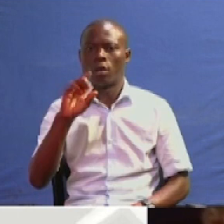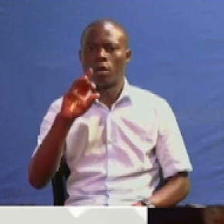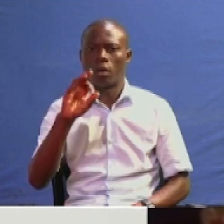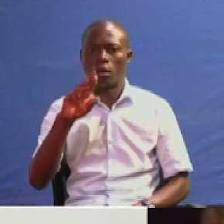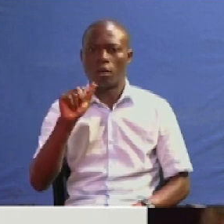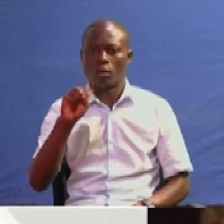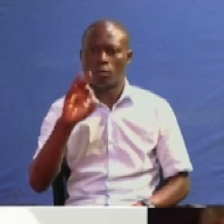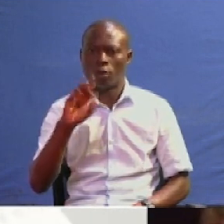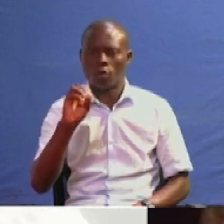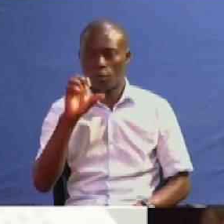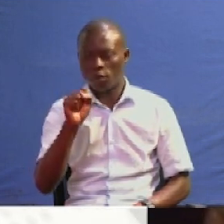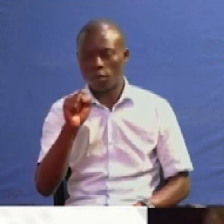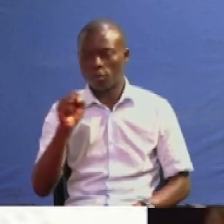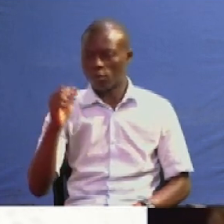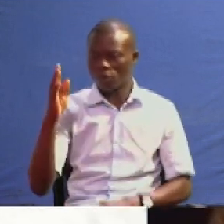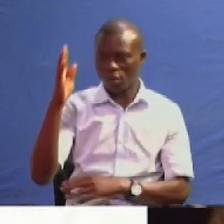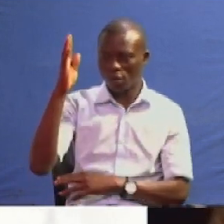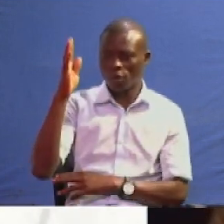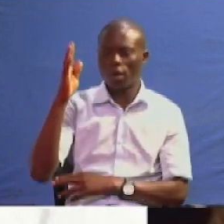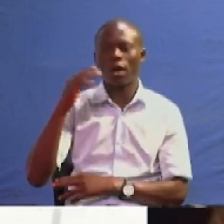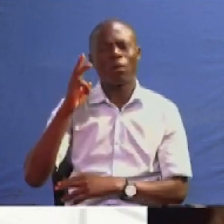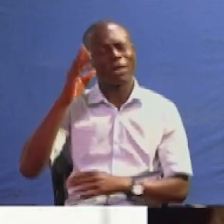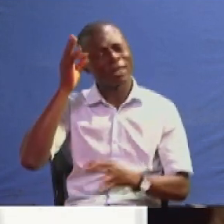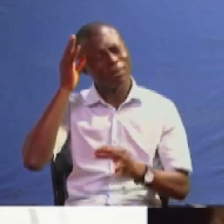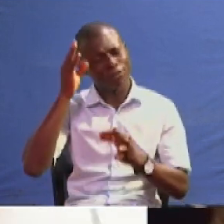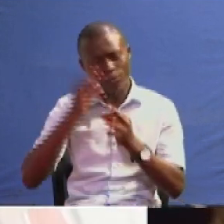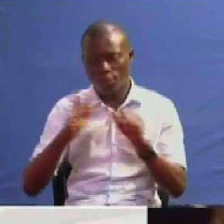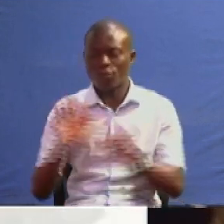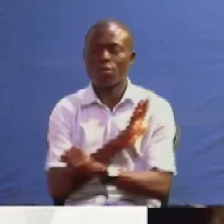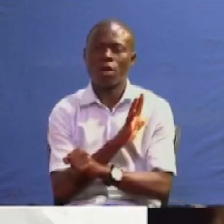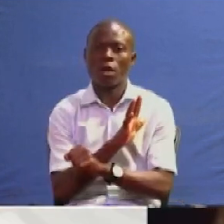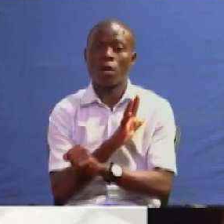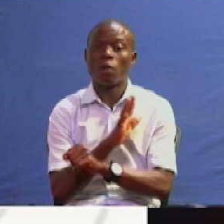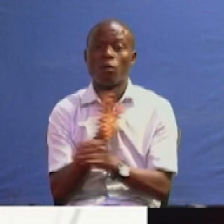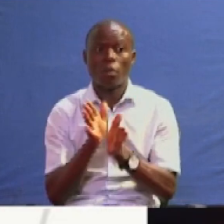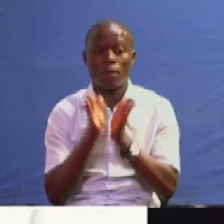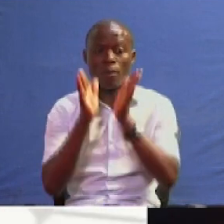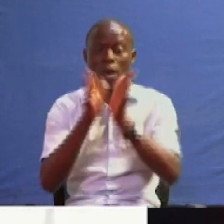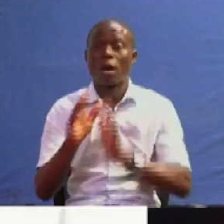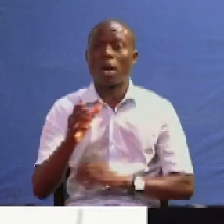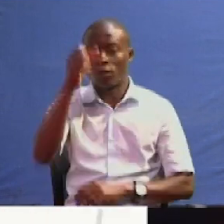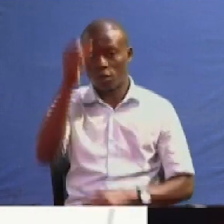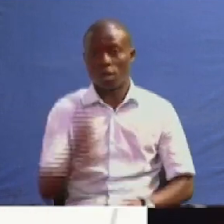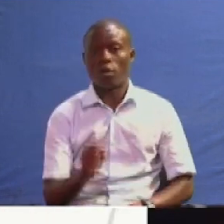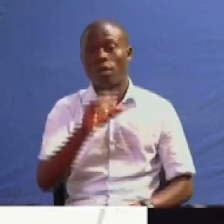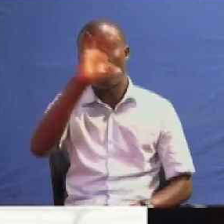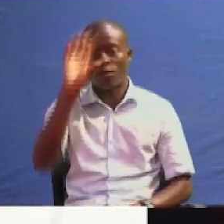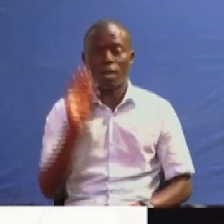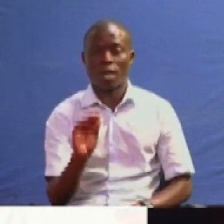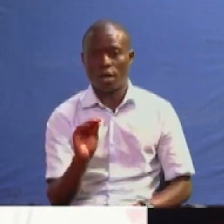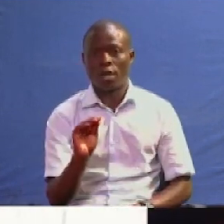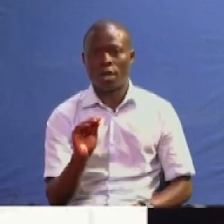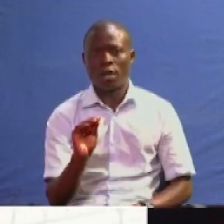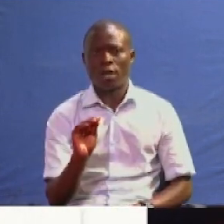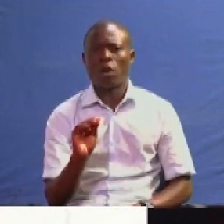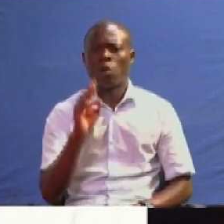Ramaphosa, swear that I will be faithful to the Republic of South Africa